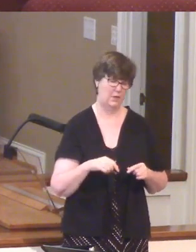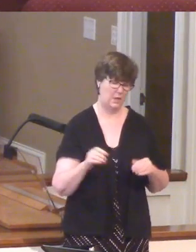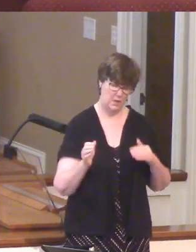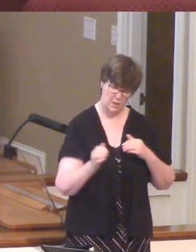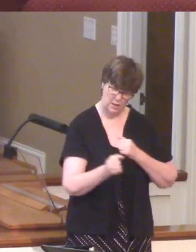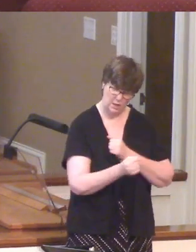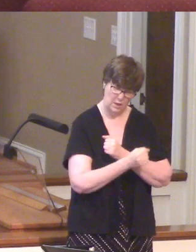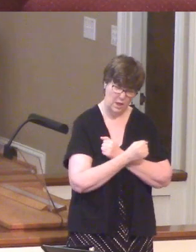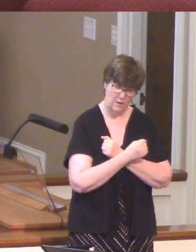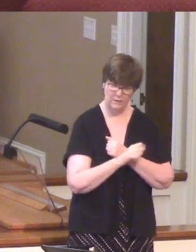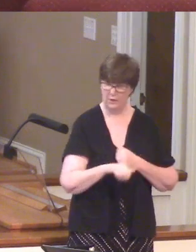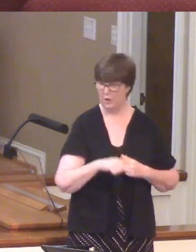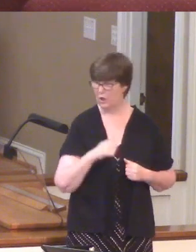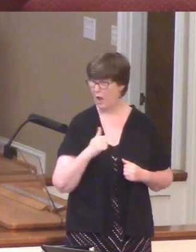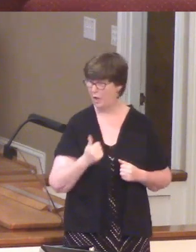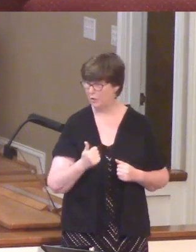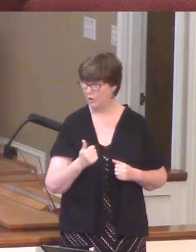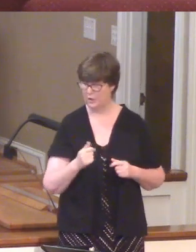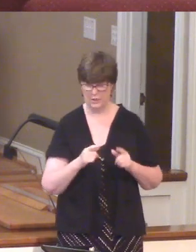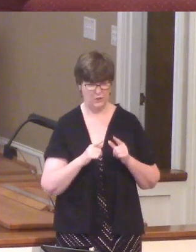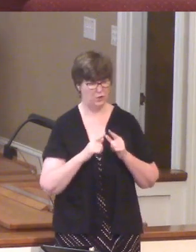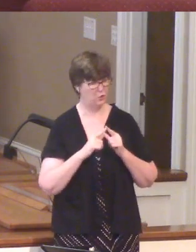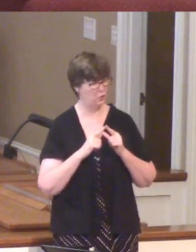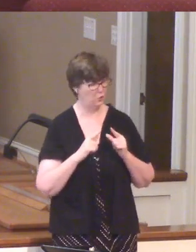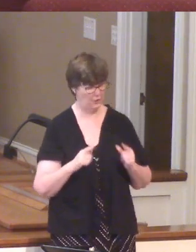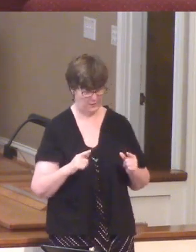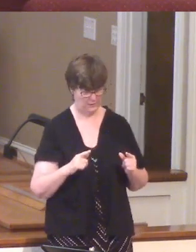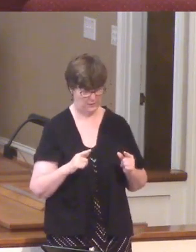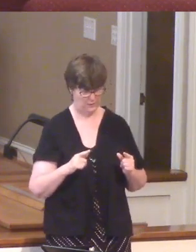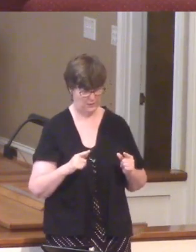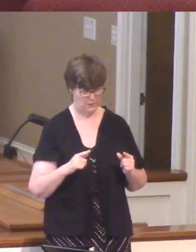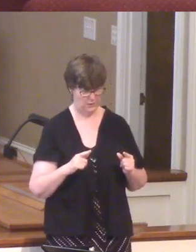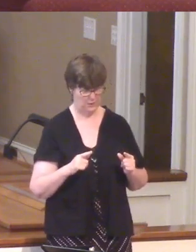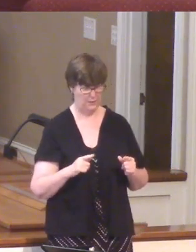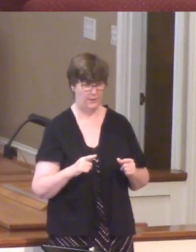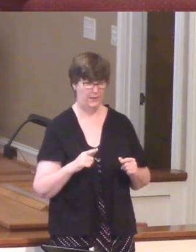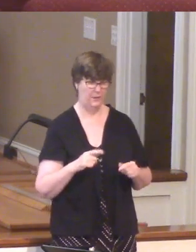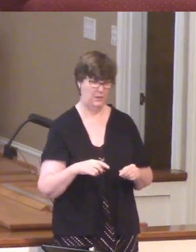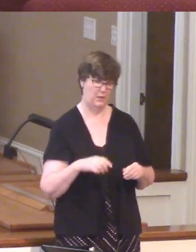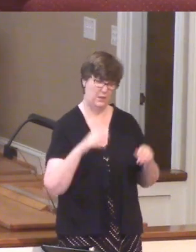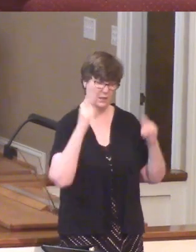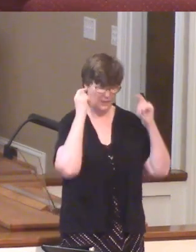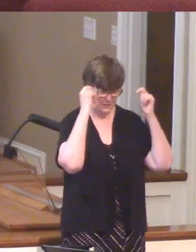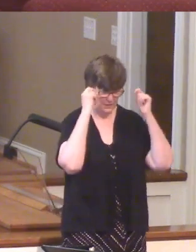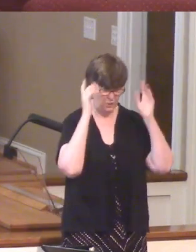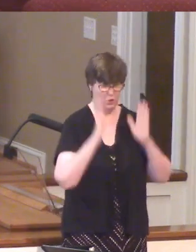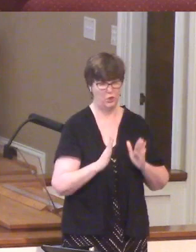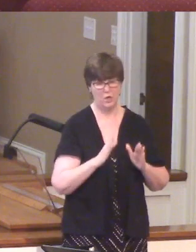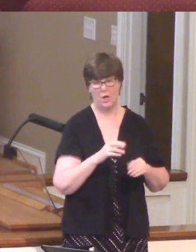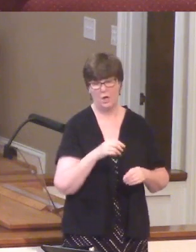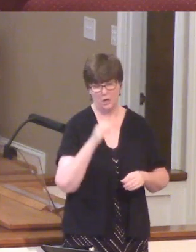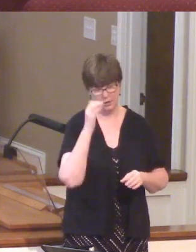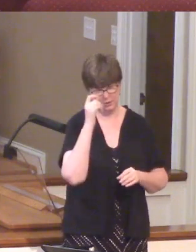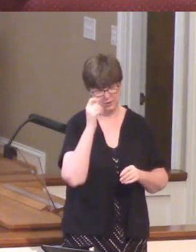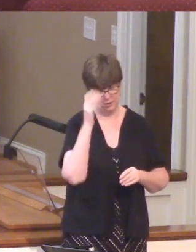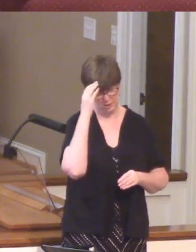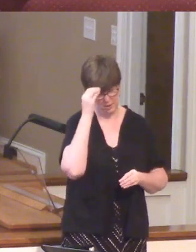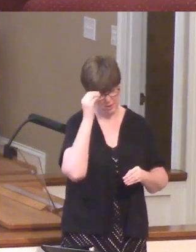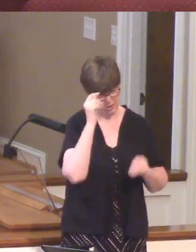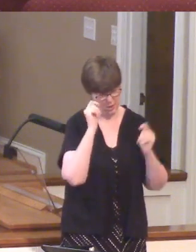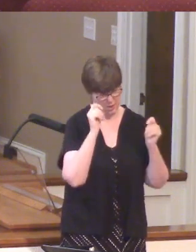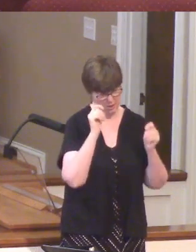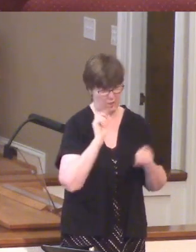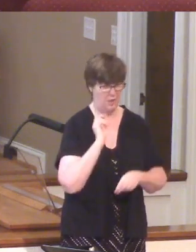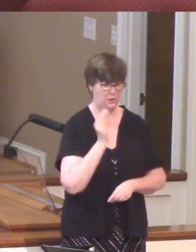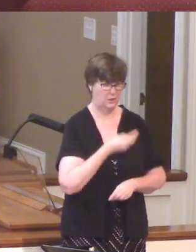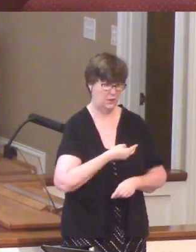as we love ourselves is proper. The teacher gave two inseparable commandments. We cannot focus on the first at